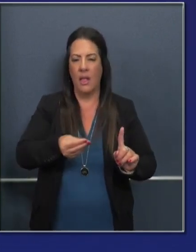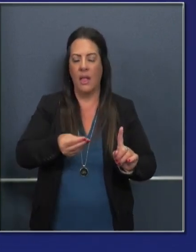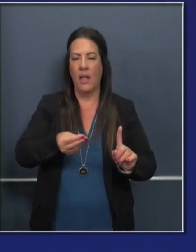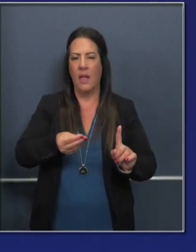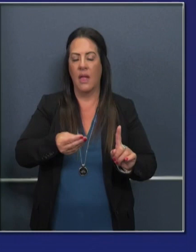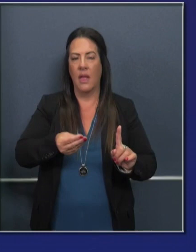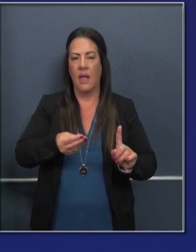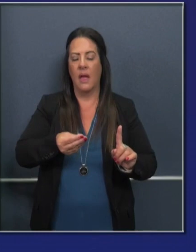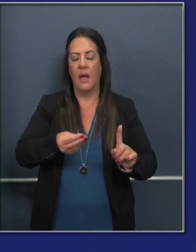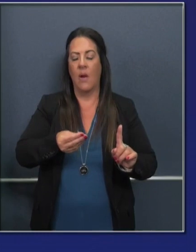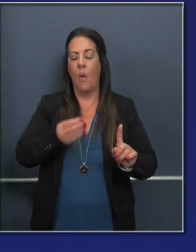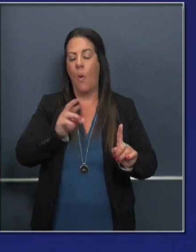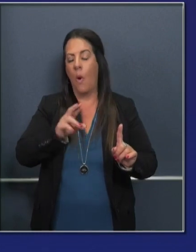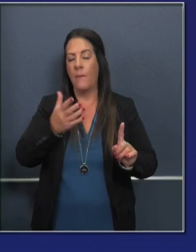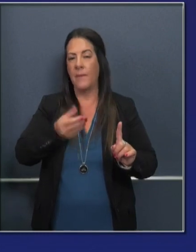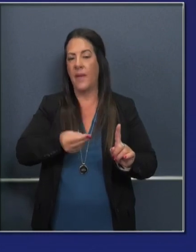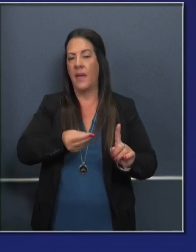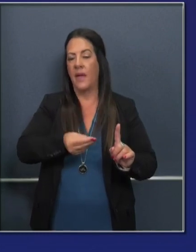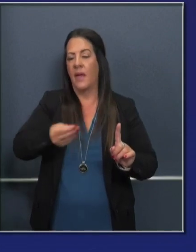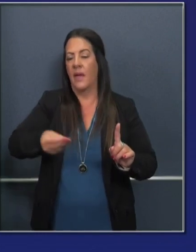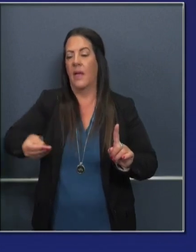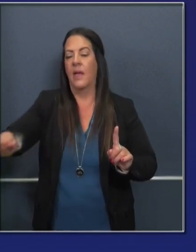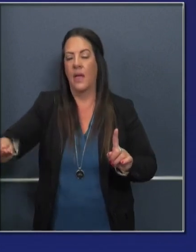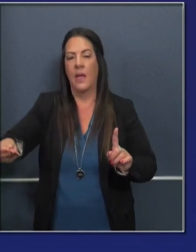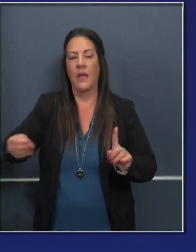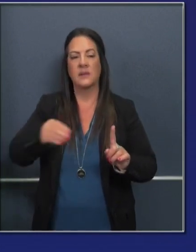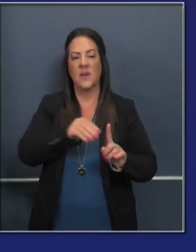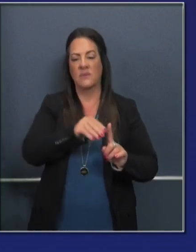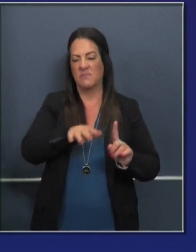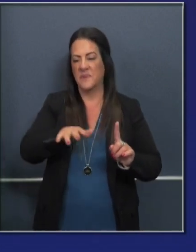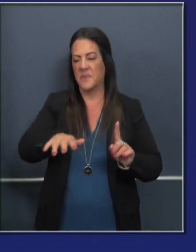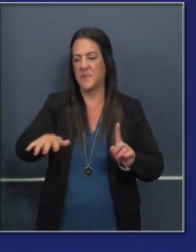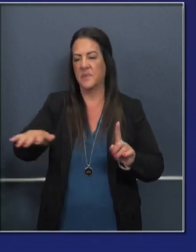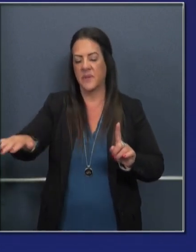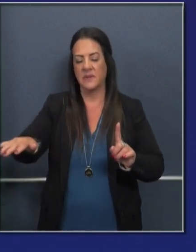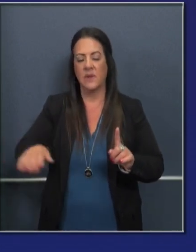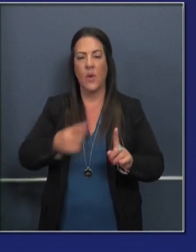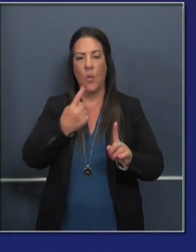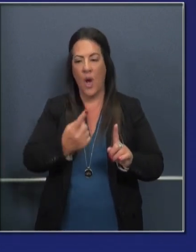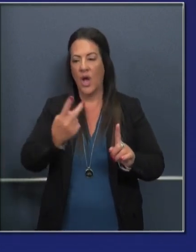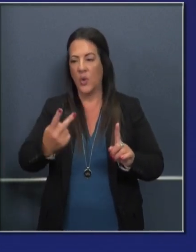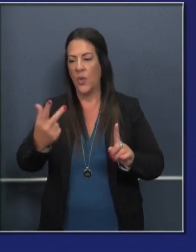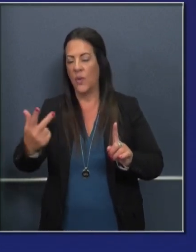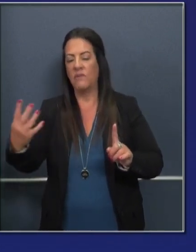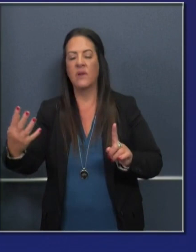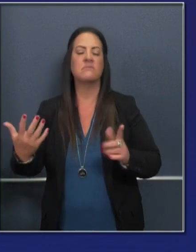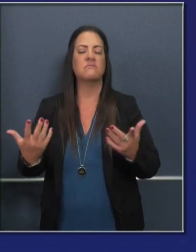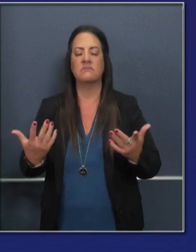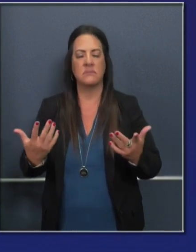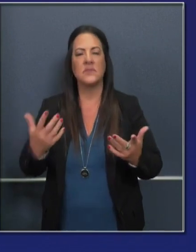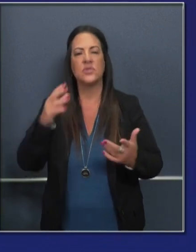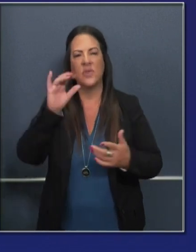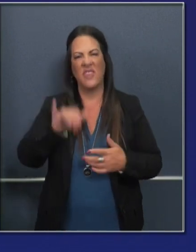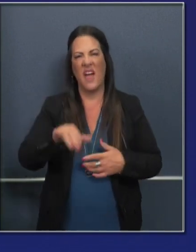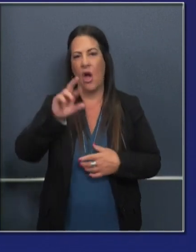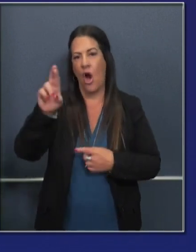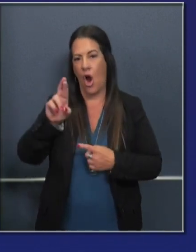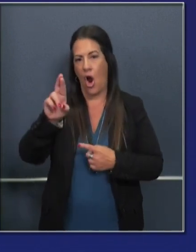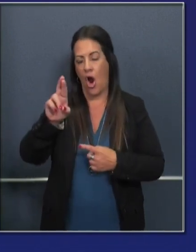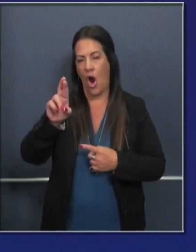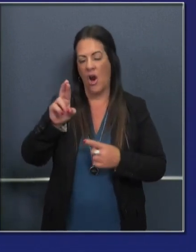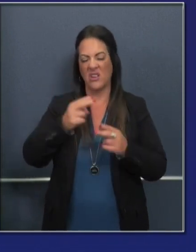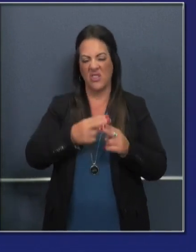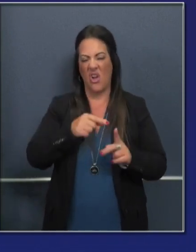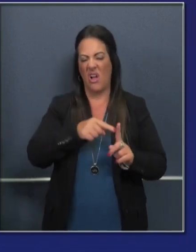2, it is one person infecting 2 people. And what we really want to see is an R effective